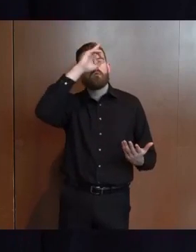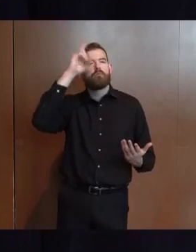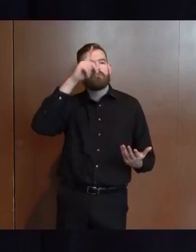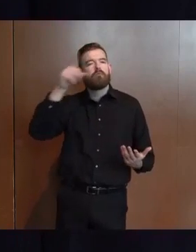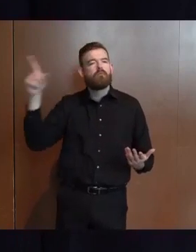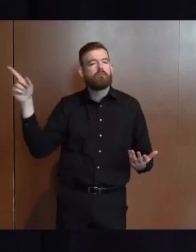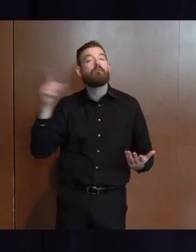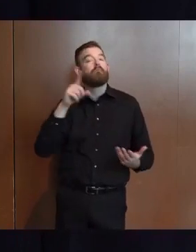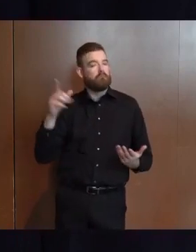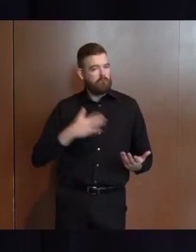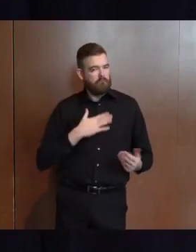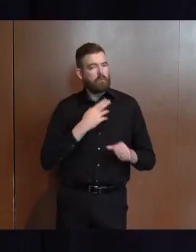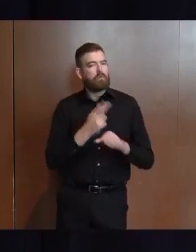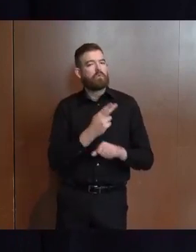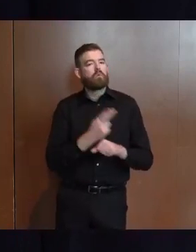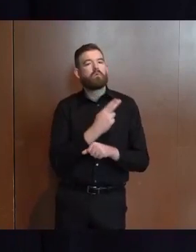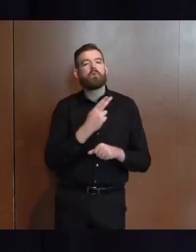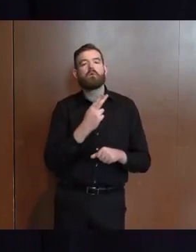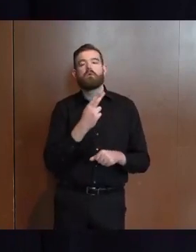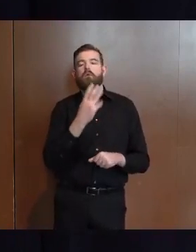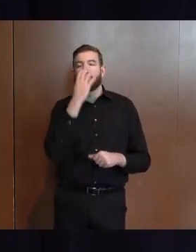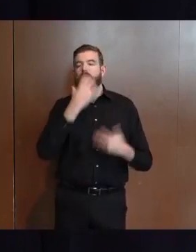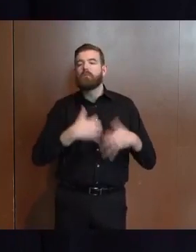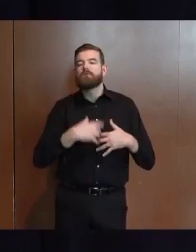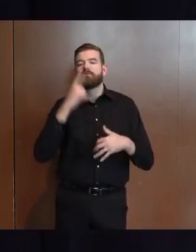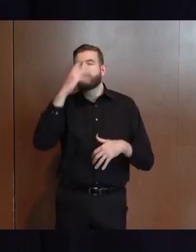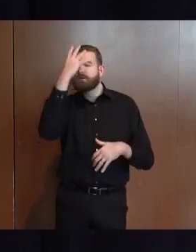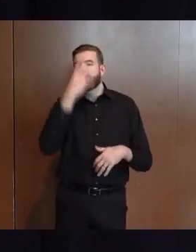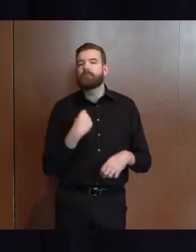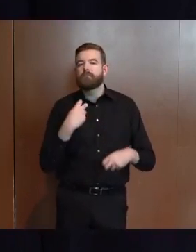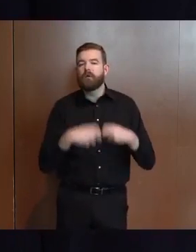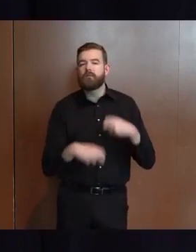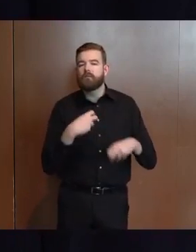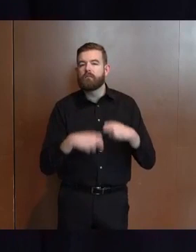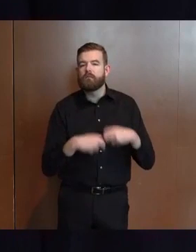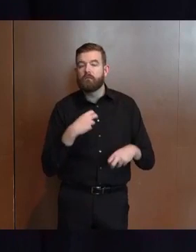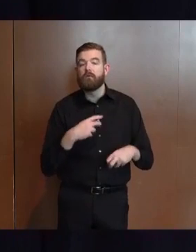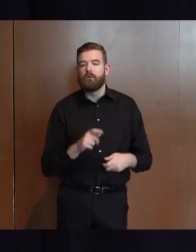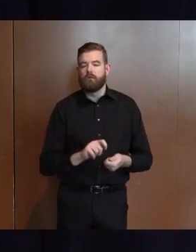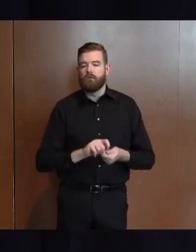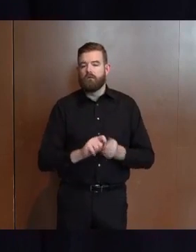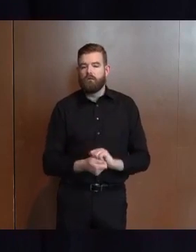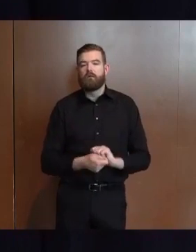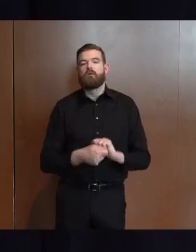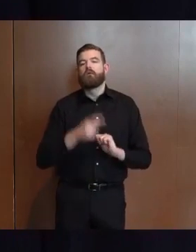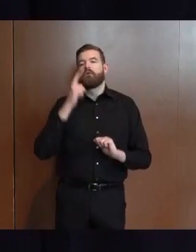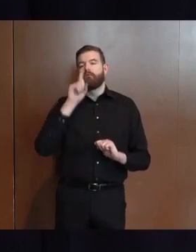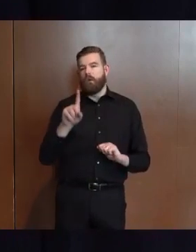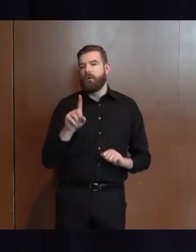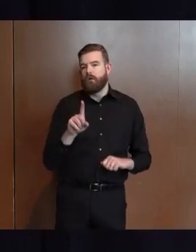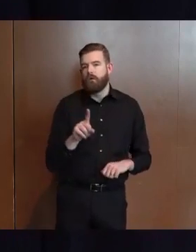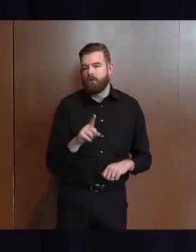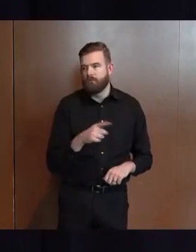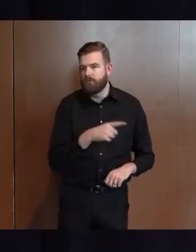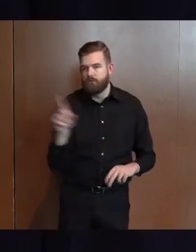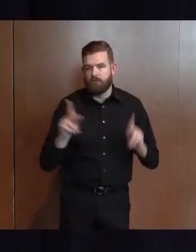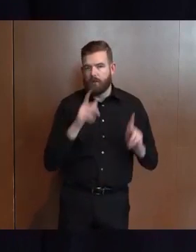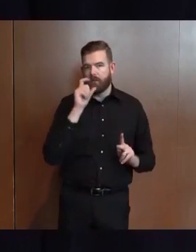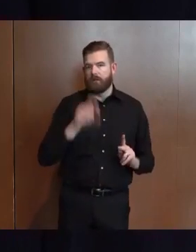been effectively and efficaciously used for individuals in critical care, and that's very good